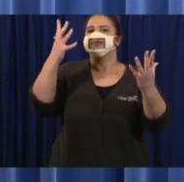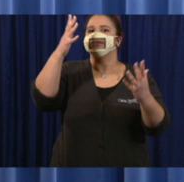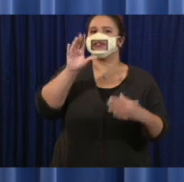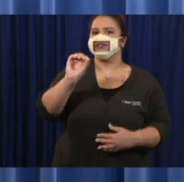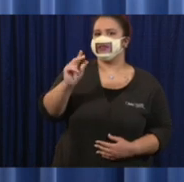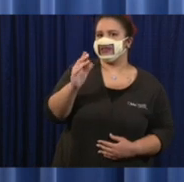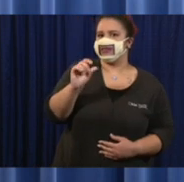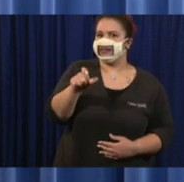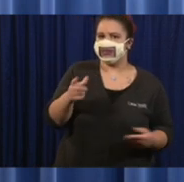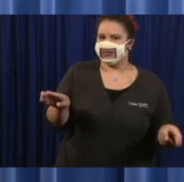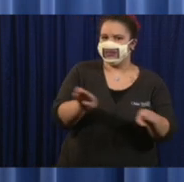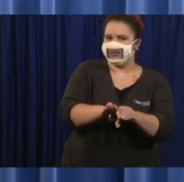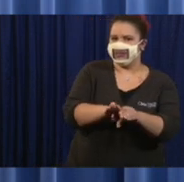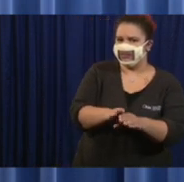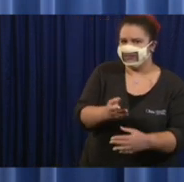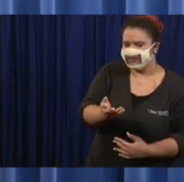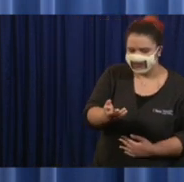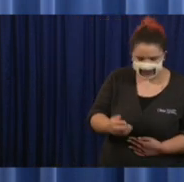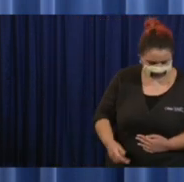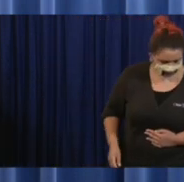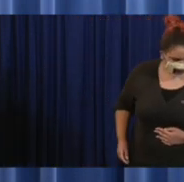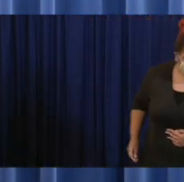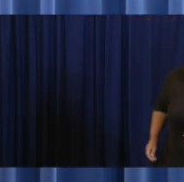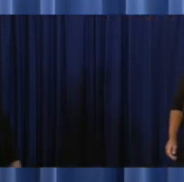I don't have any knowledge of that. I would just say that,